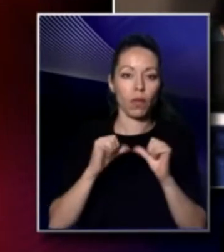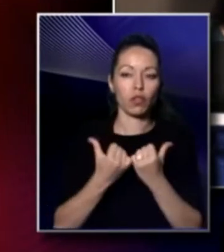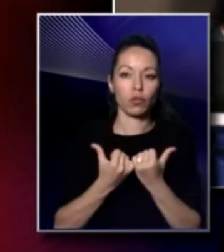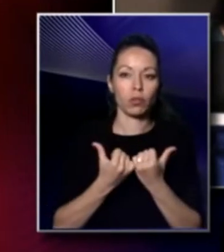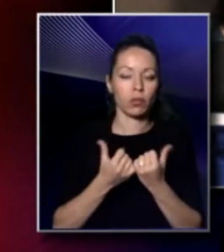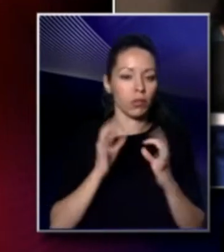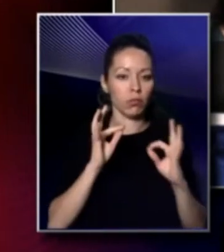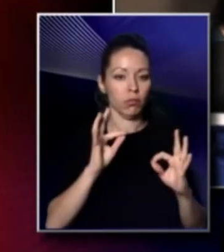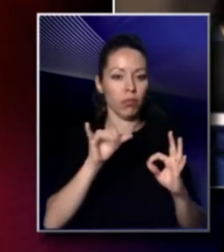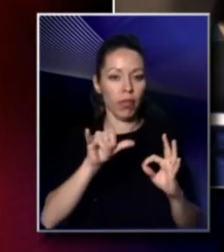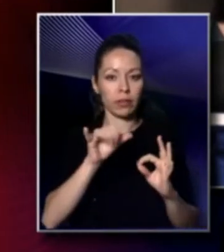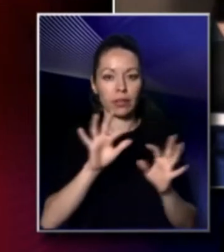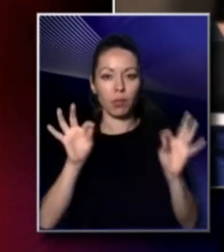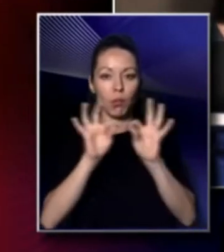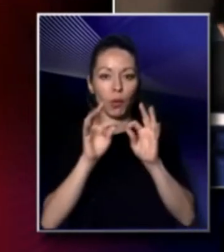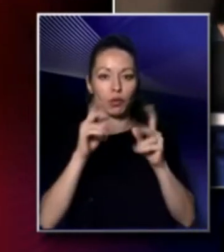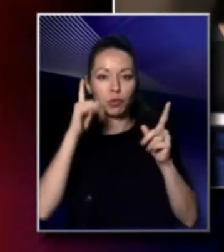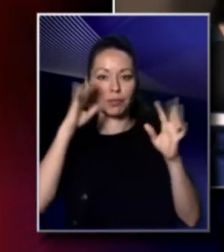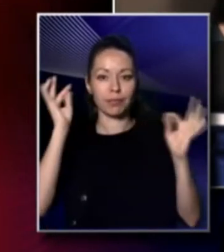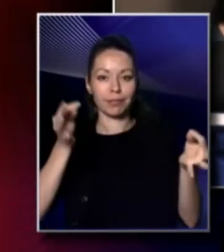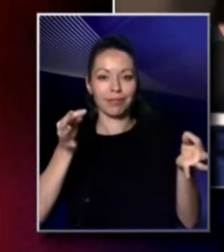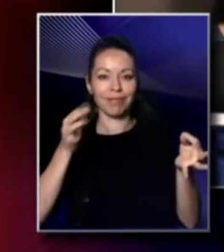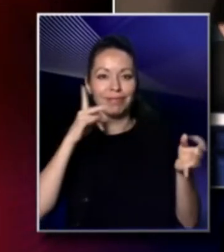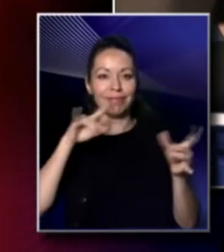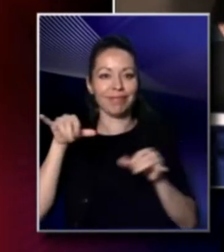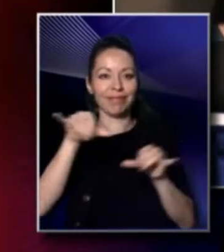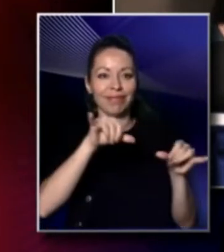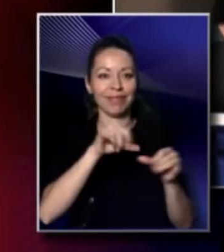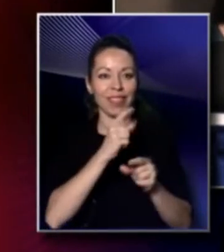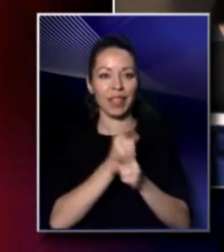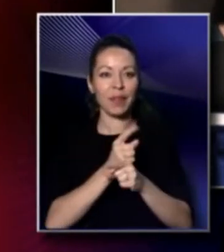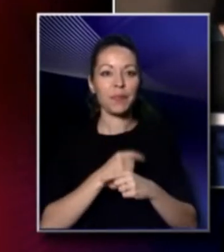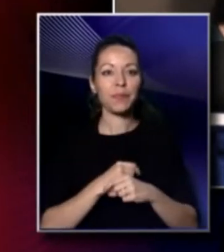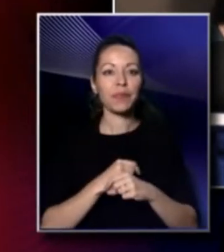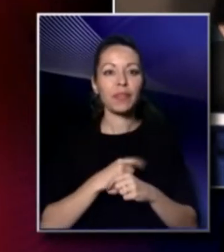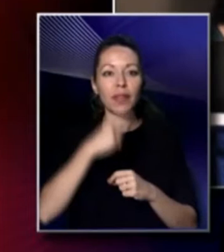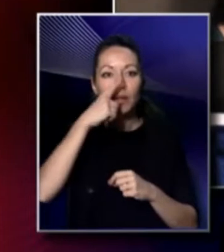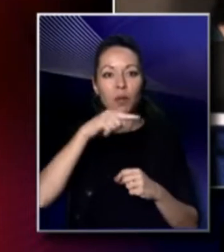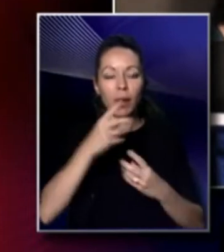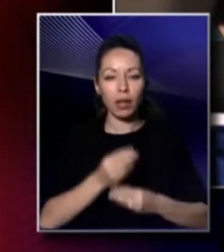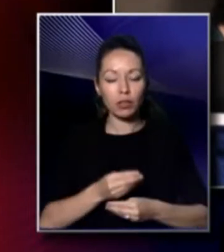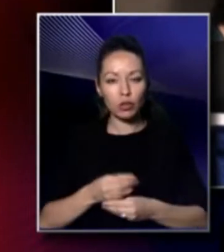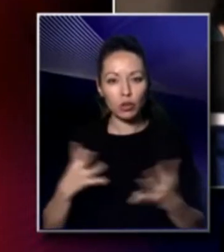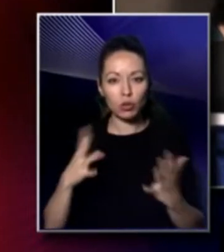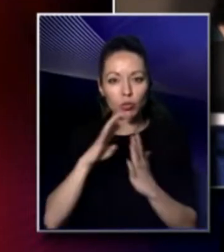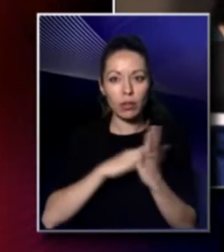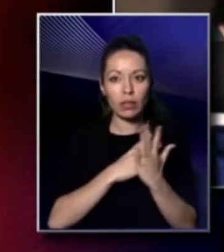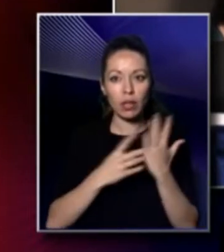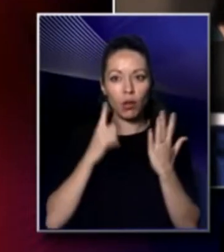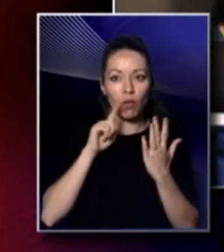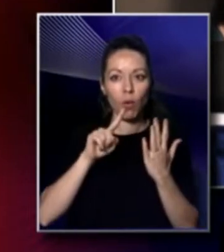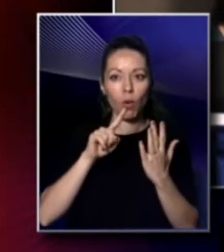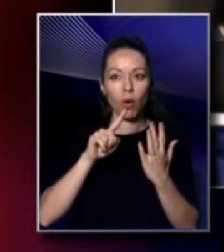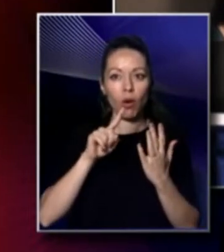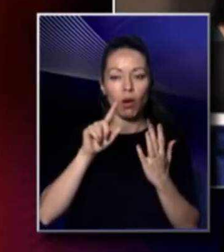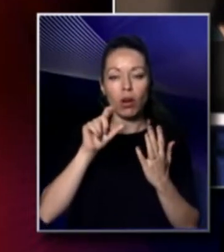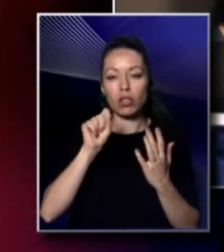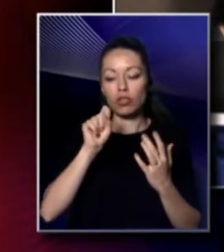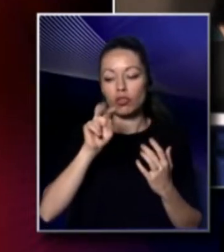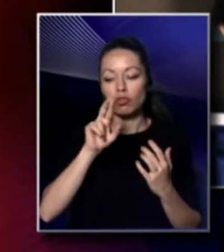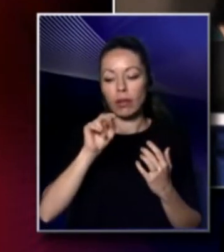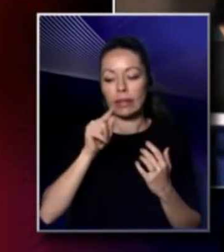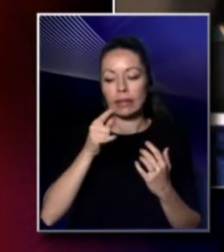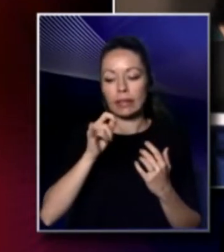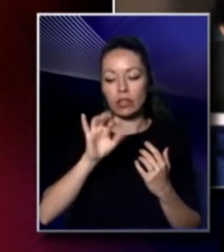good things to figure out, I would say. Can you distribute the schedule of the whole strategic plan to the board.